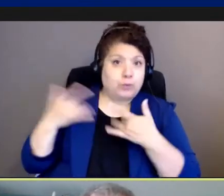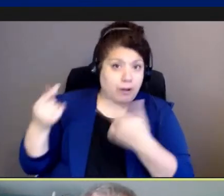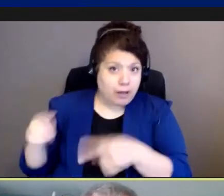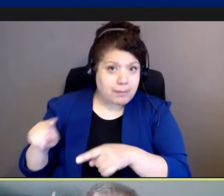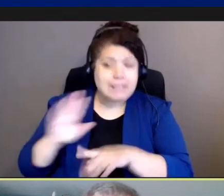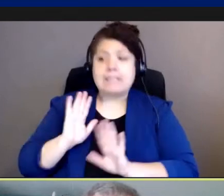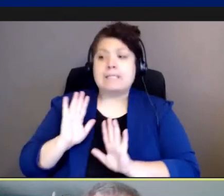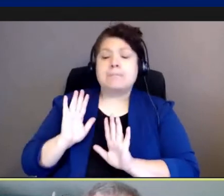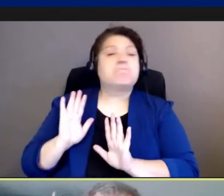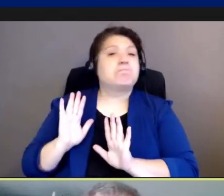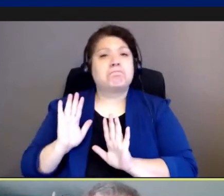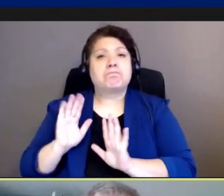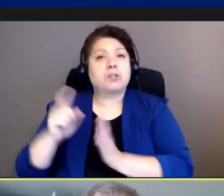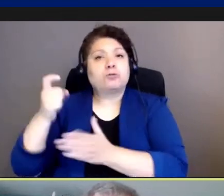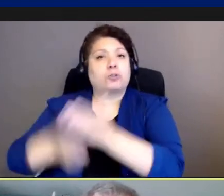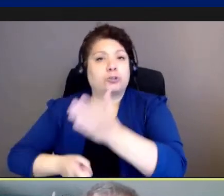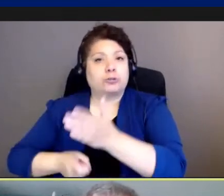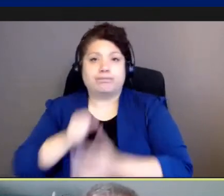So